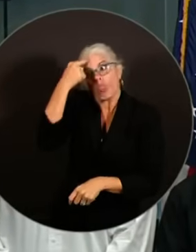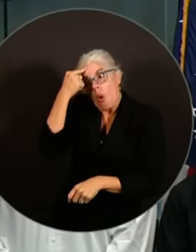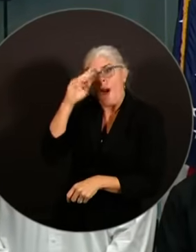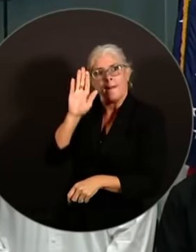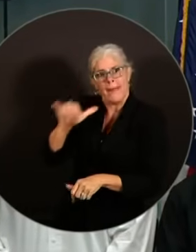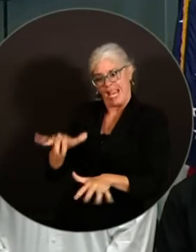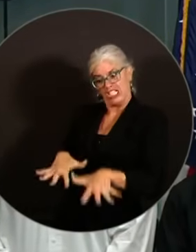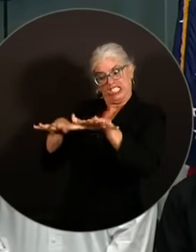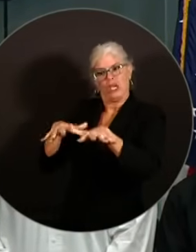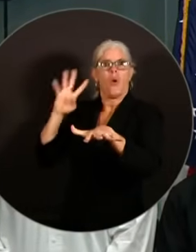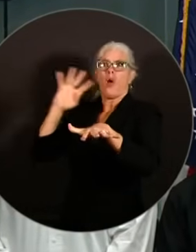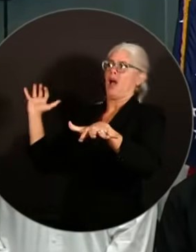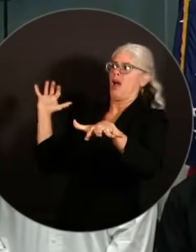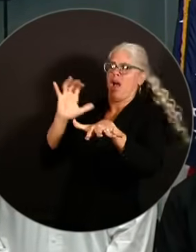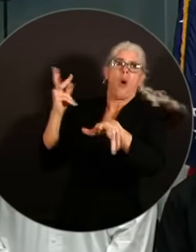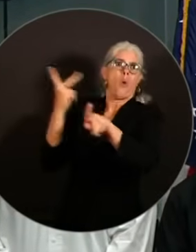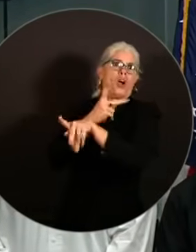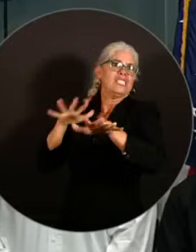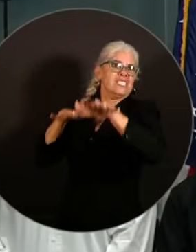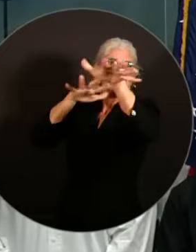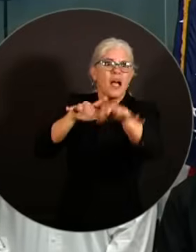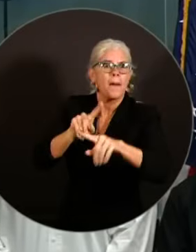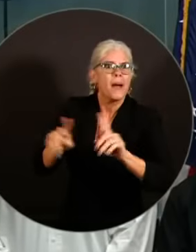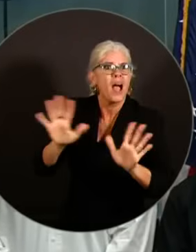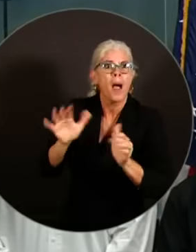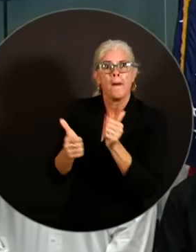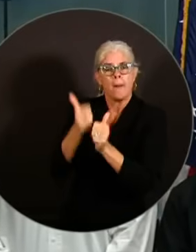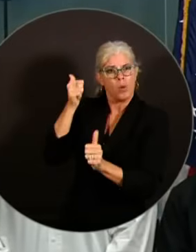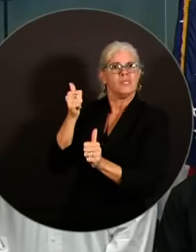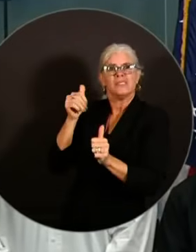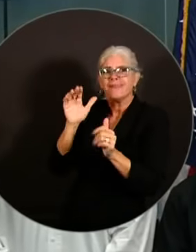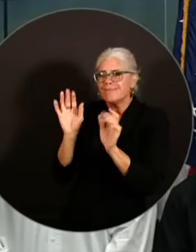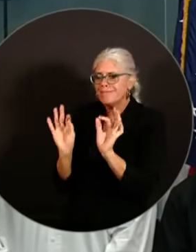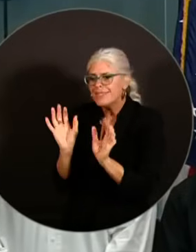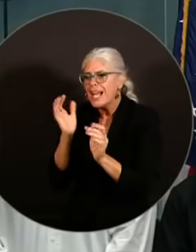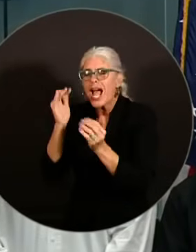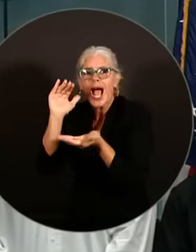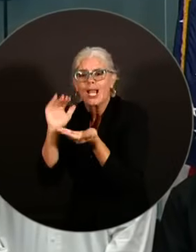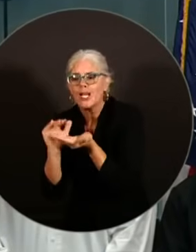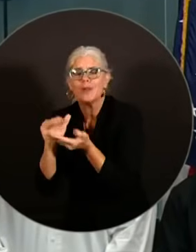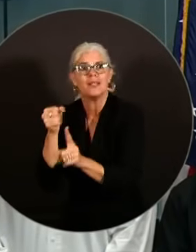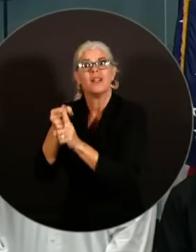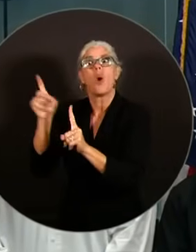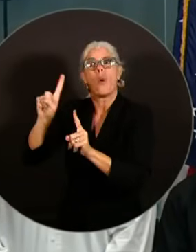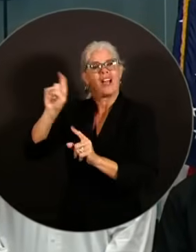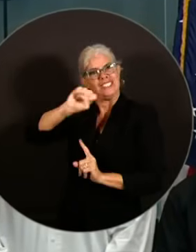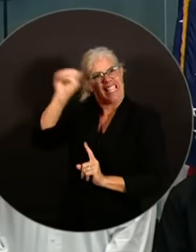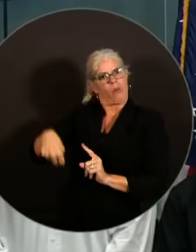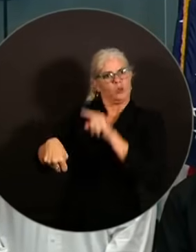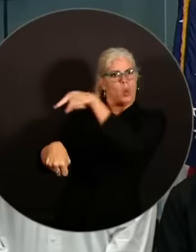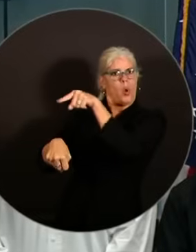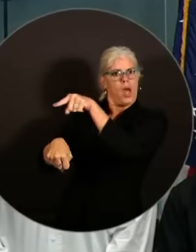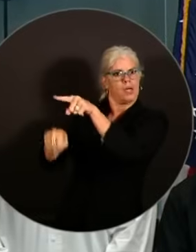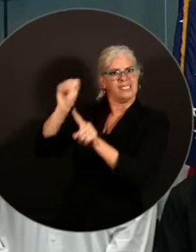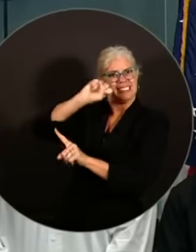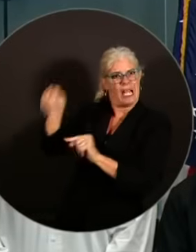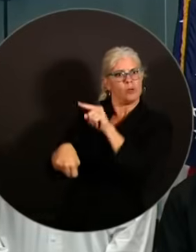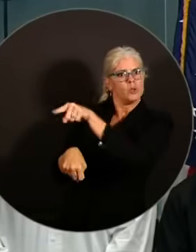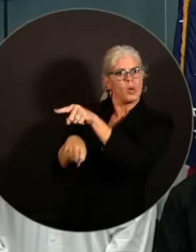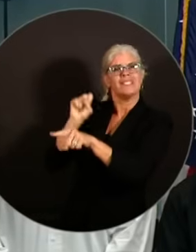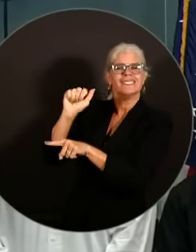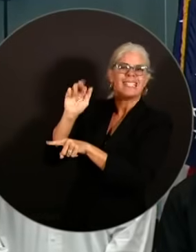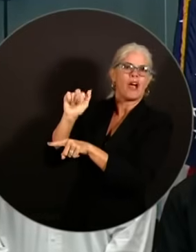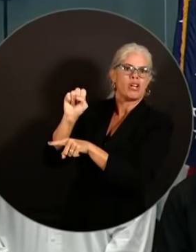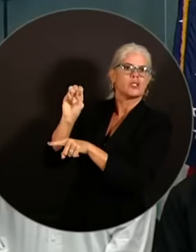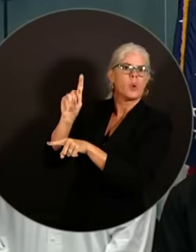surge, it was most acute in Sarasota. And I think it was a little bit more than Sarasota got for Helene, but it wasn't